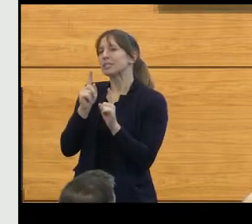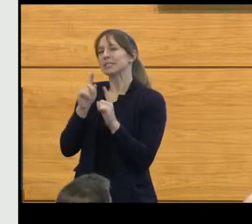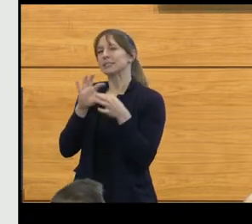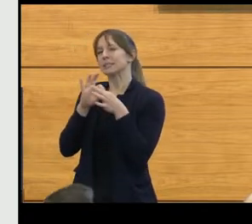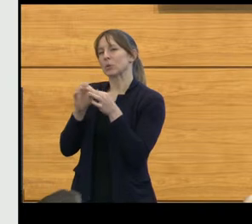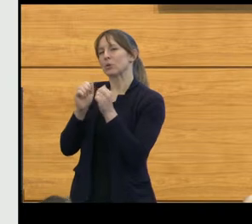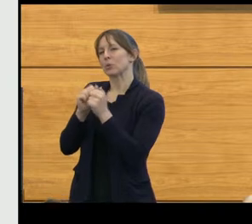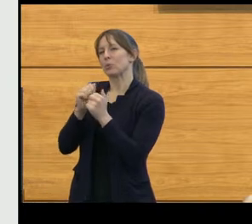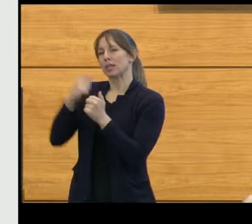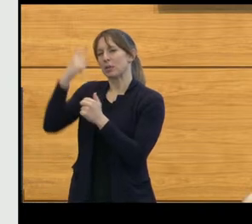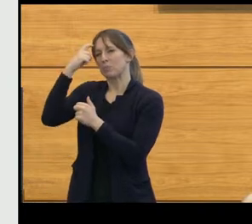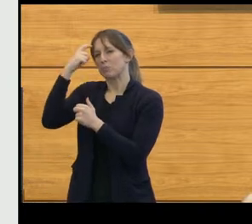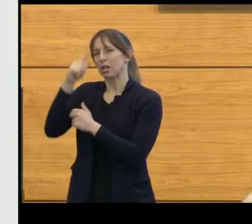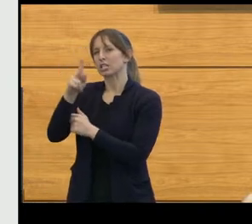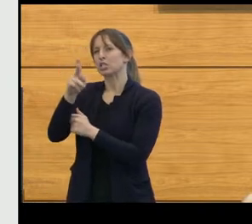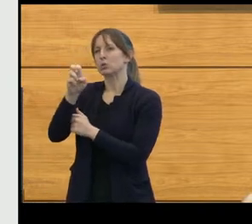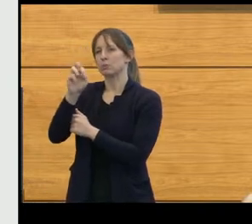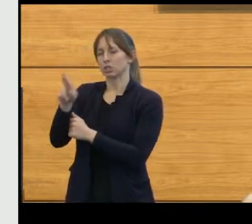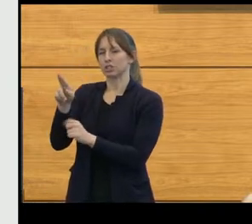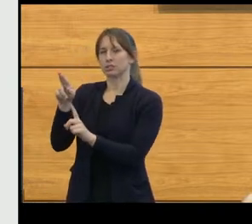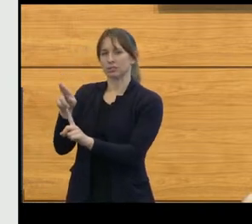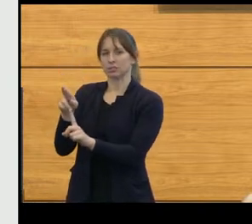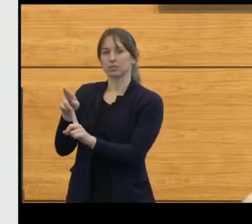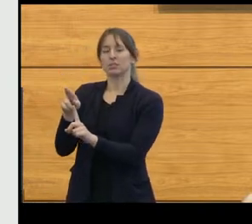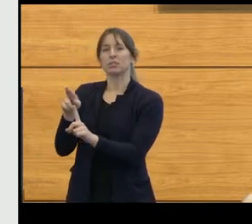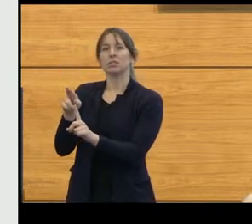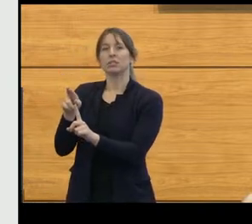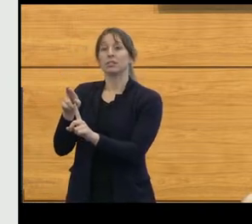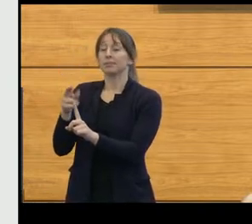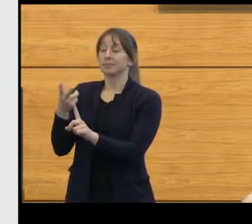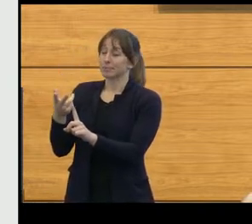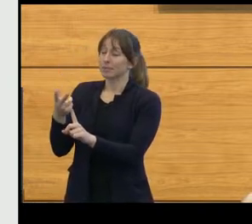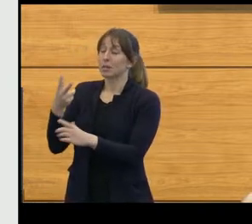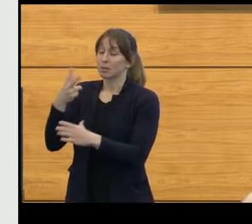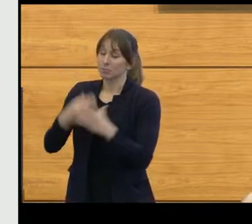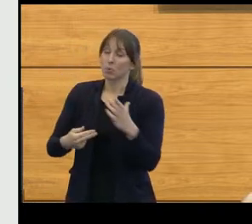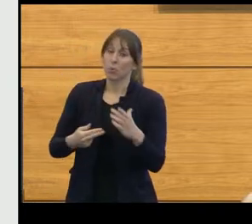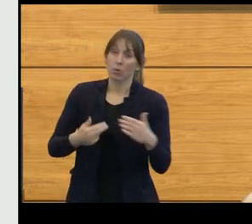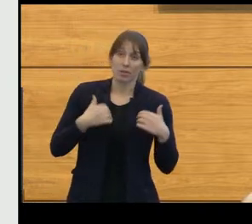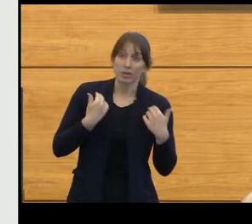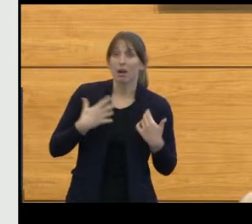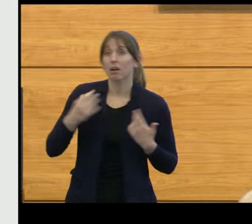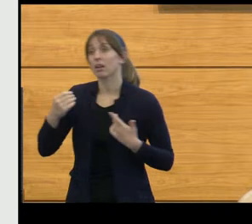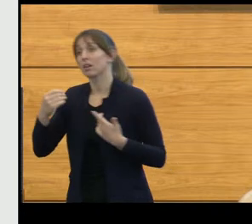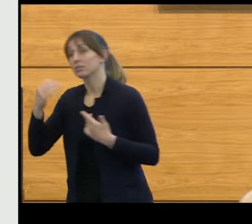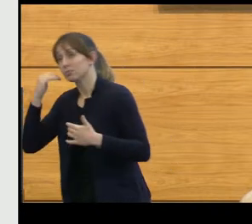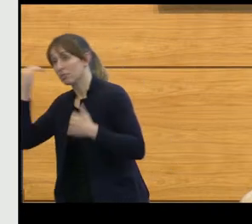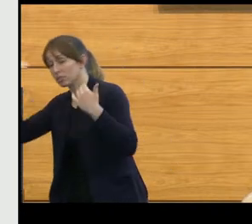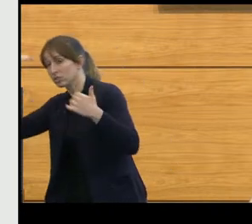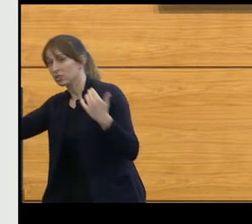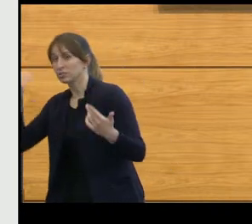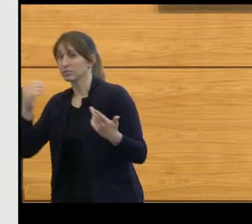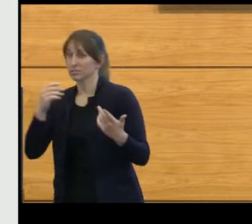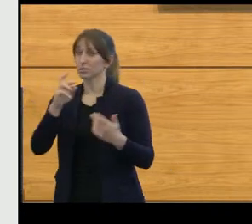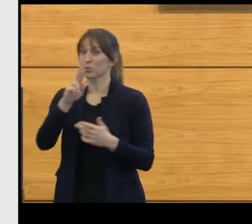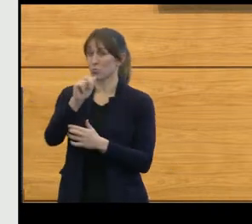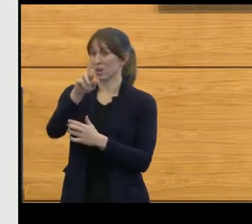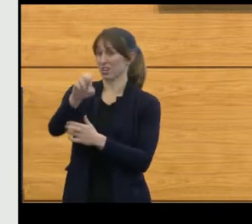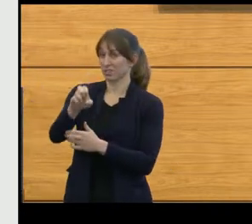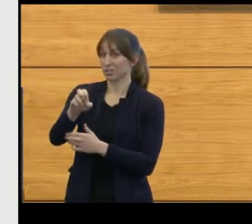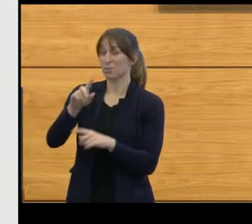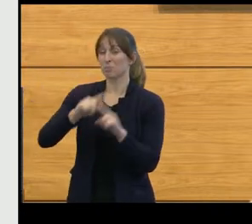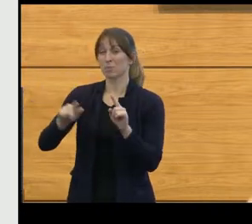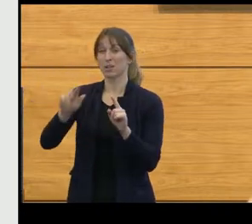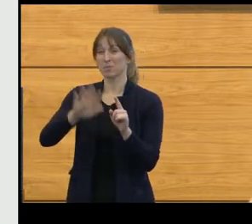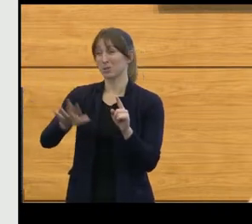United States, primary brain tumors in both adults and pediatric patients are pretty rare, about 25,000 of them